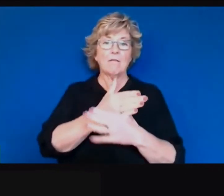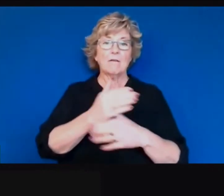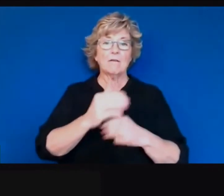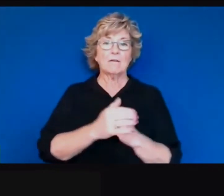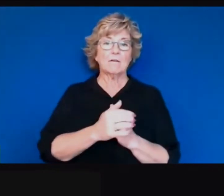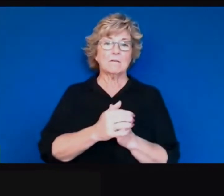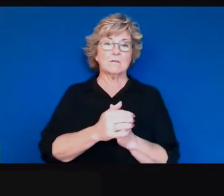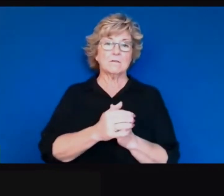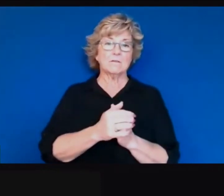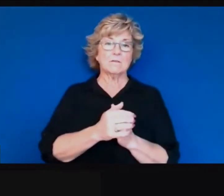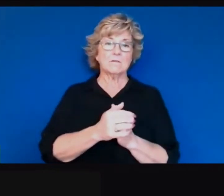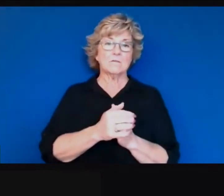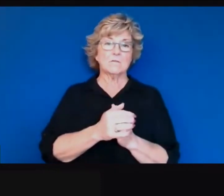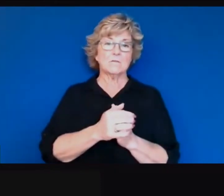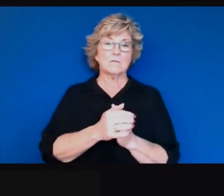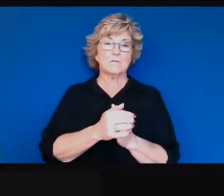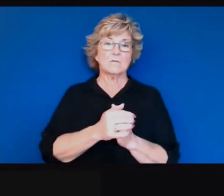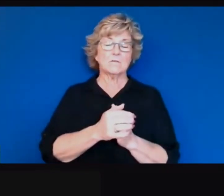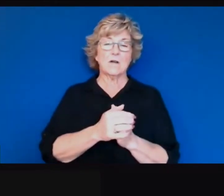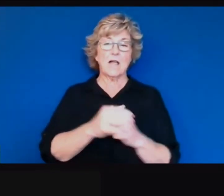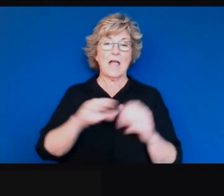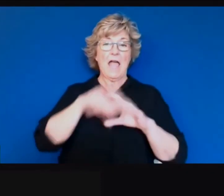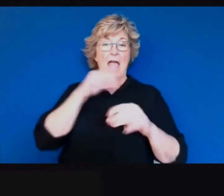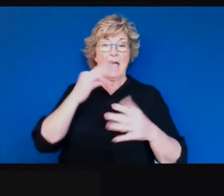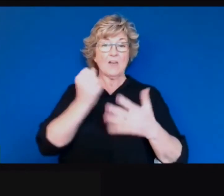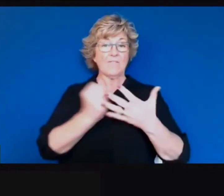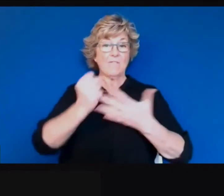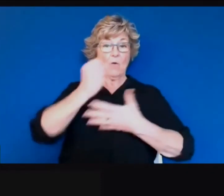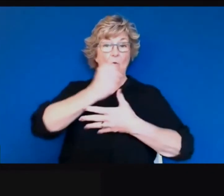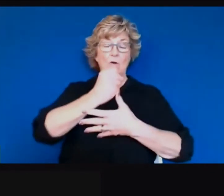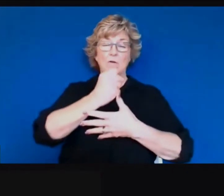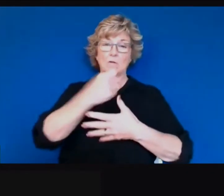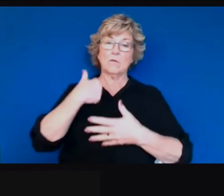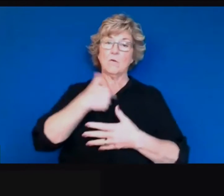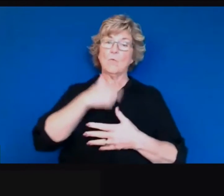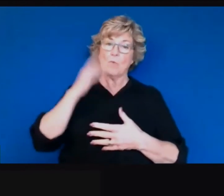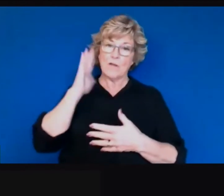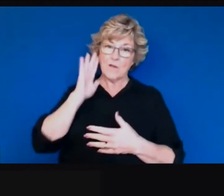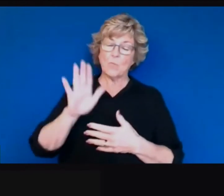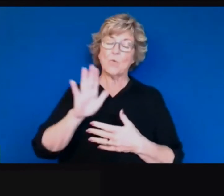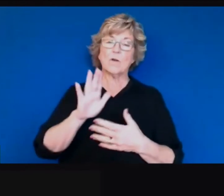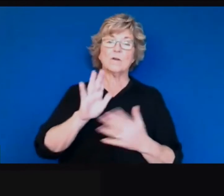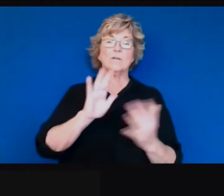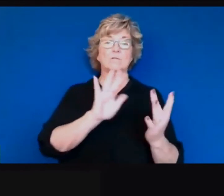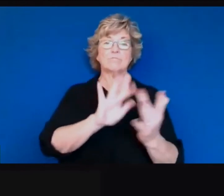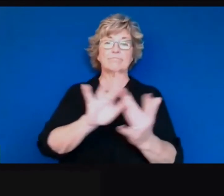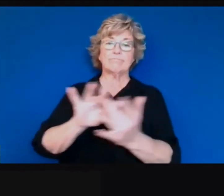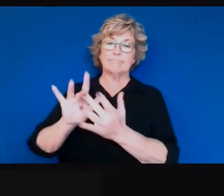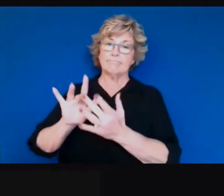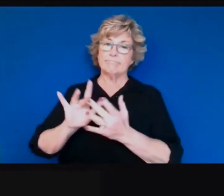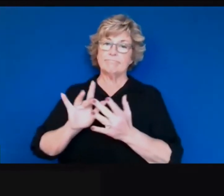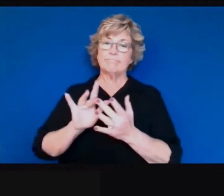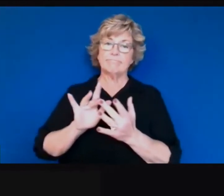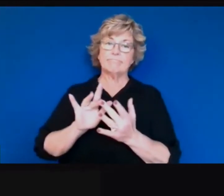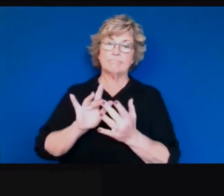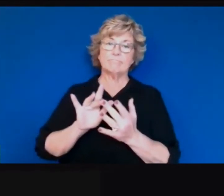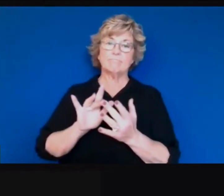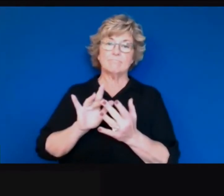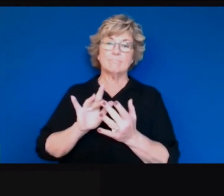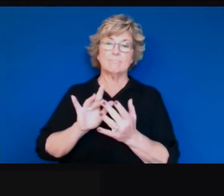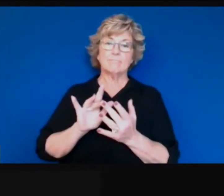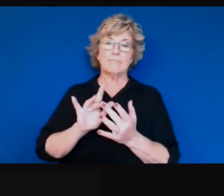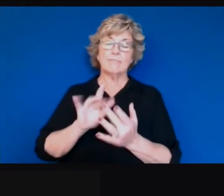doing this out of order, that we will reach out to those community and county partners that